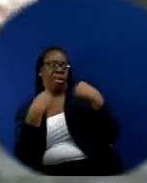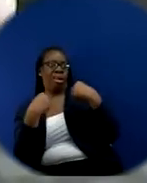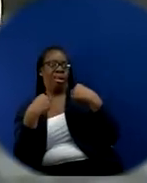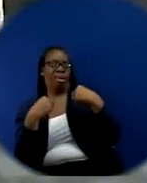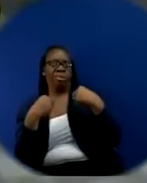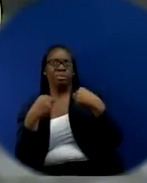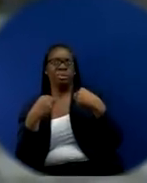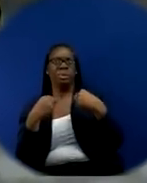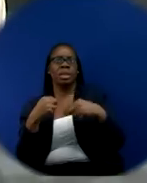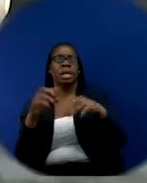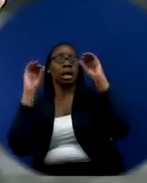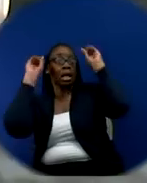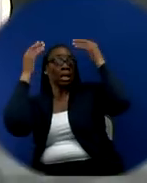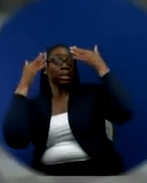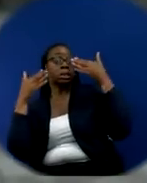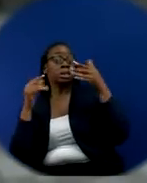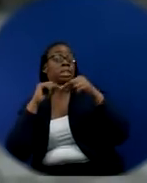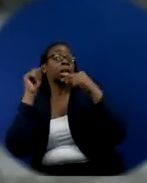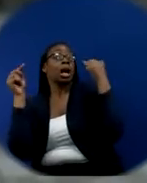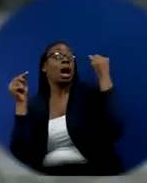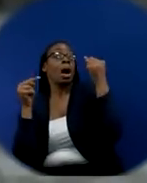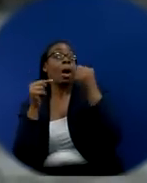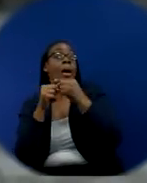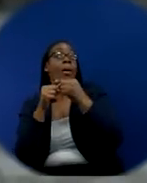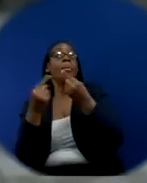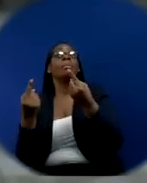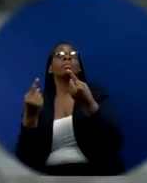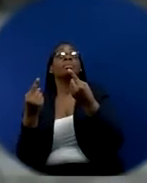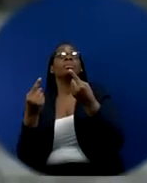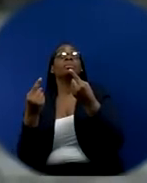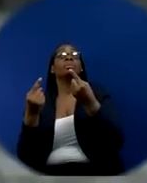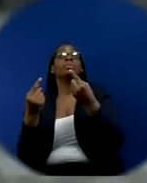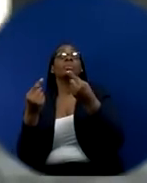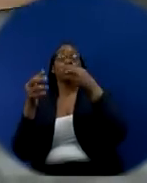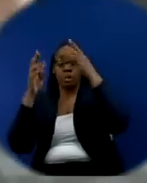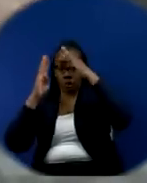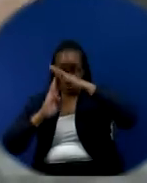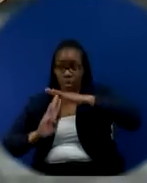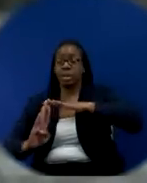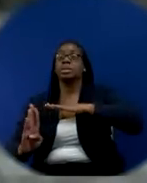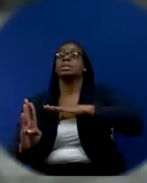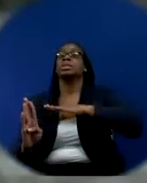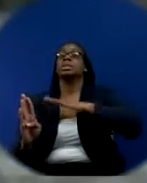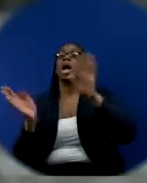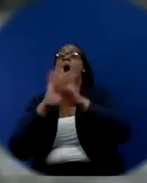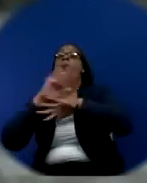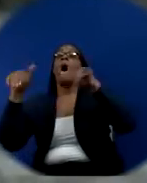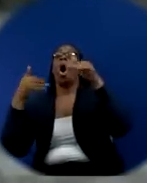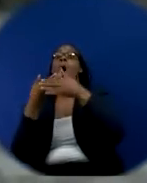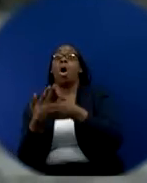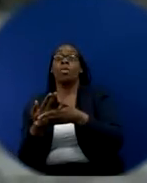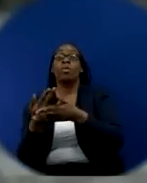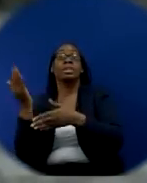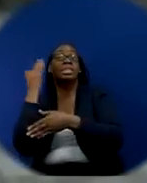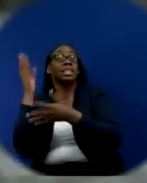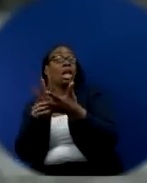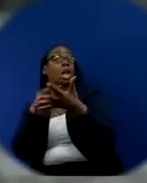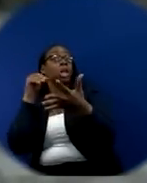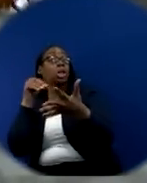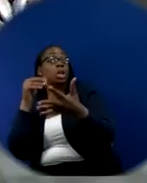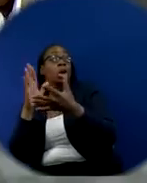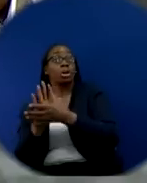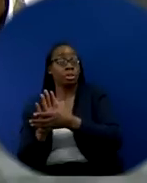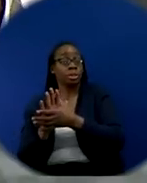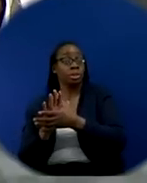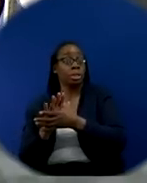so he teaches them about humility. Let the church say humility. All of us need to learn it. All of us need to embody